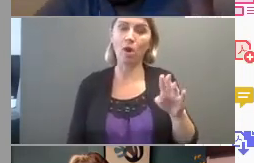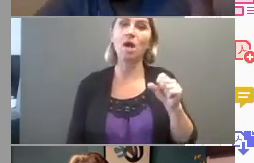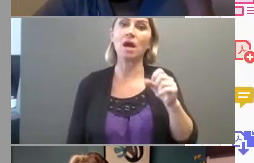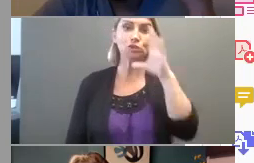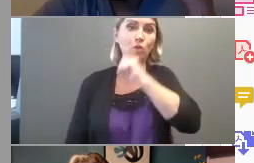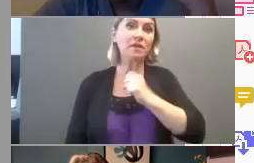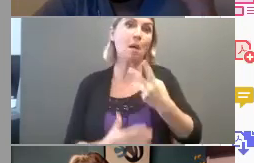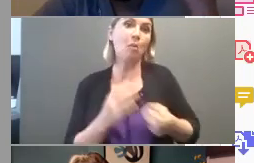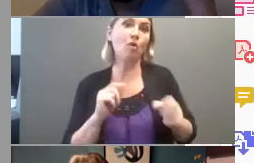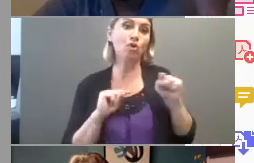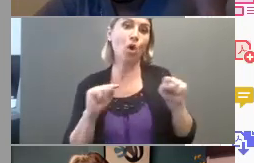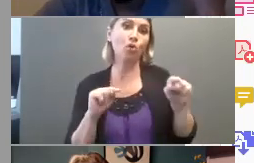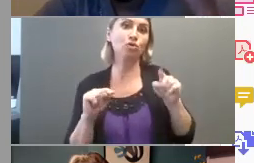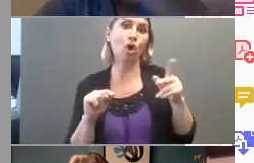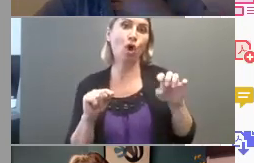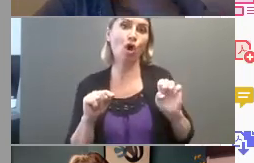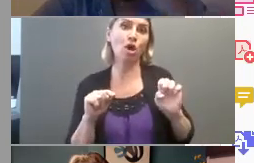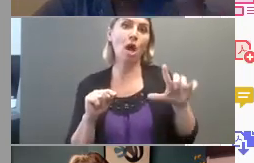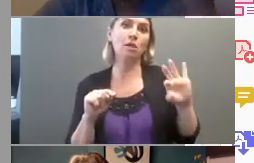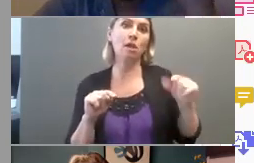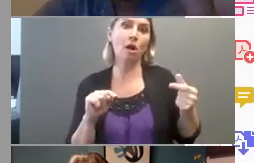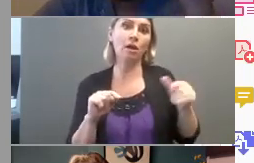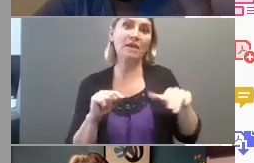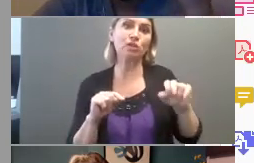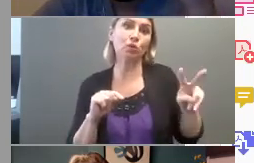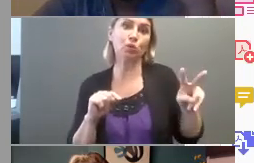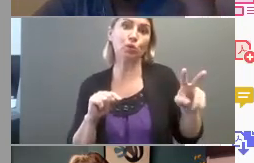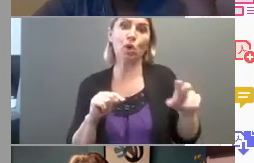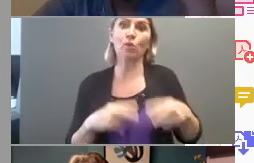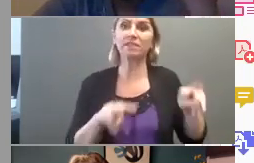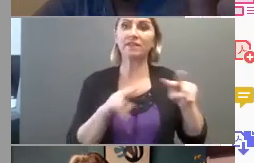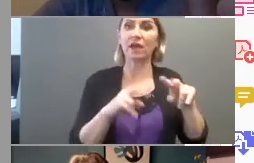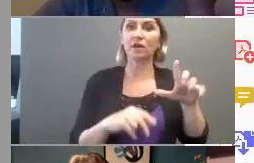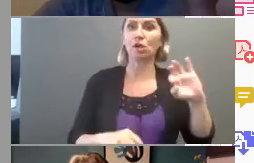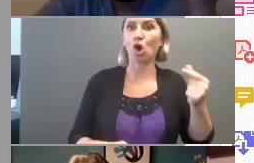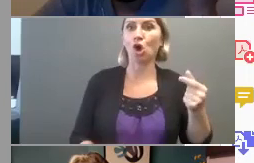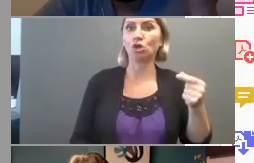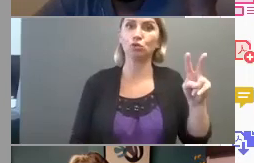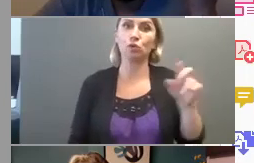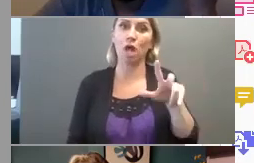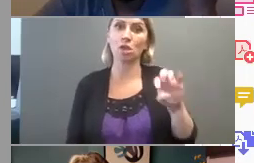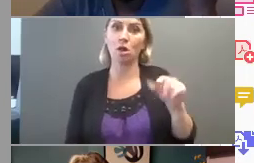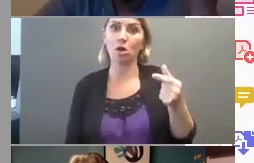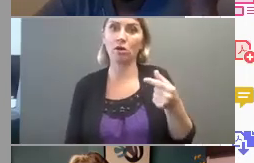are log base 2, what is the value of log 2 and what is the value of log 4?